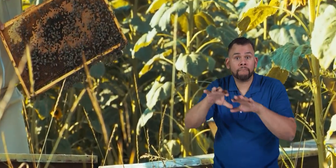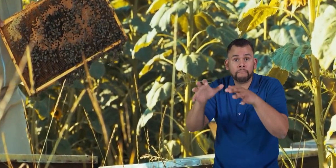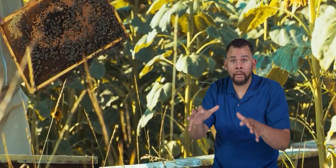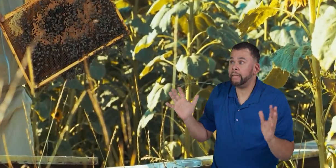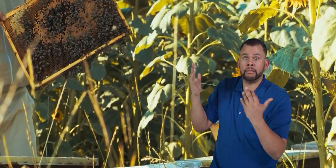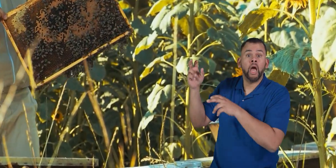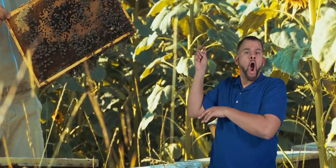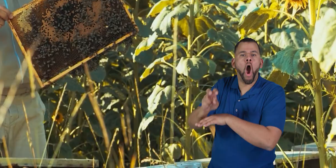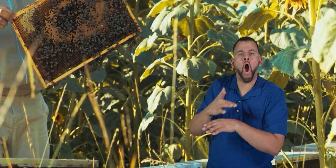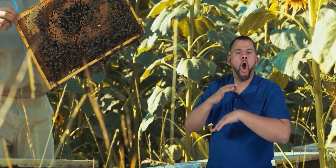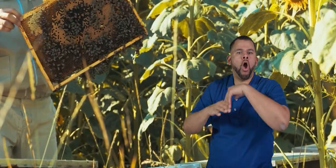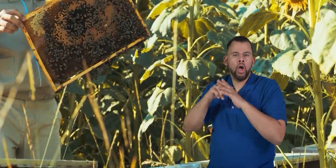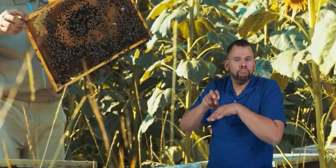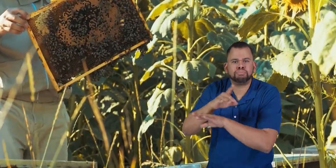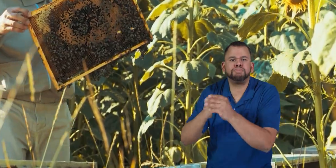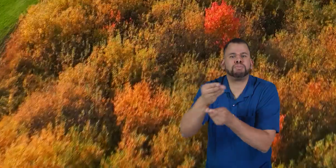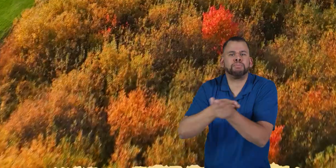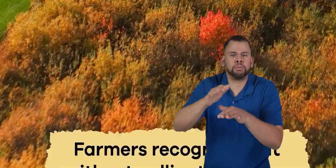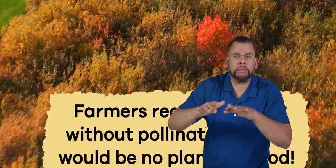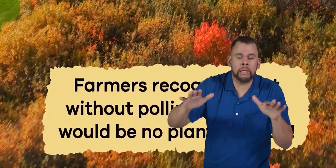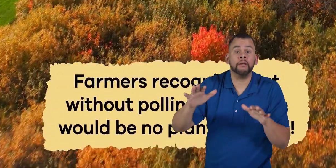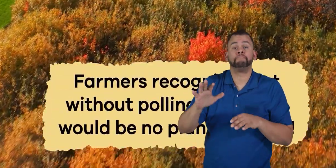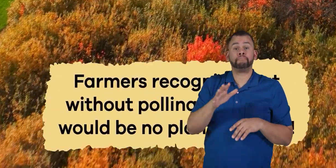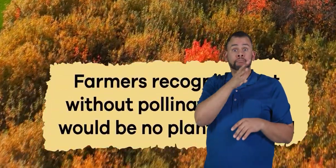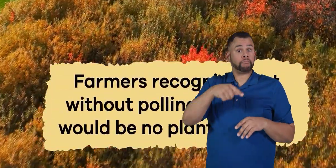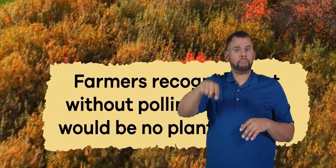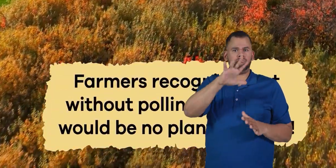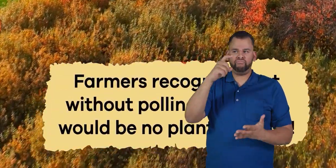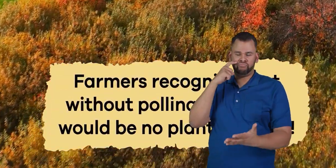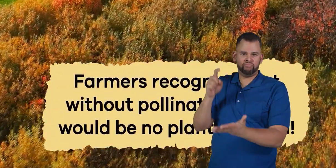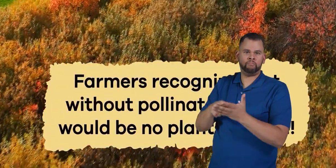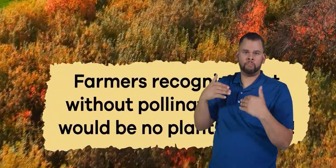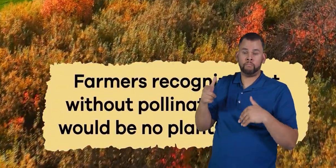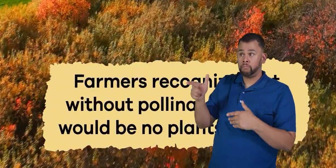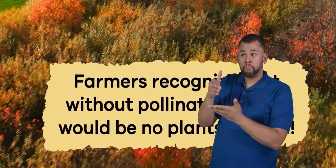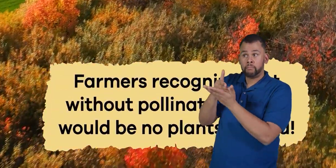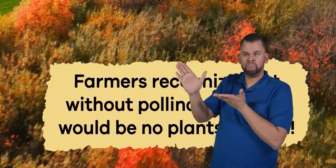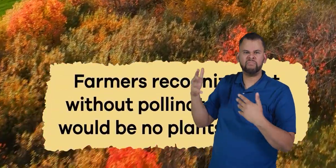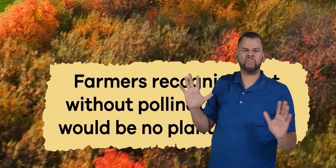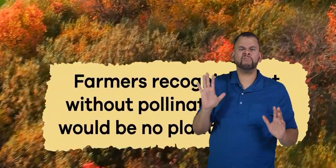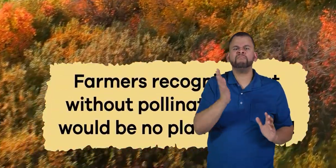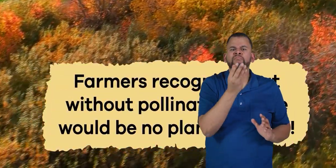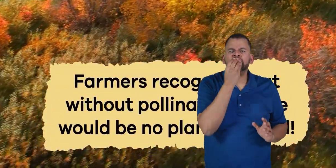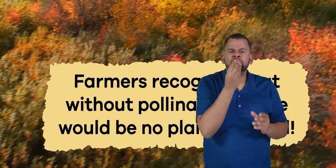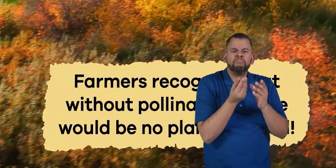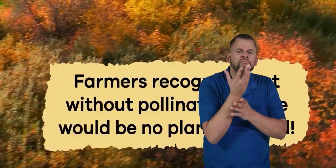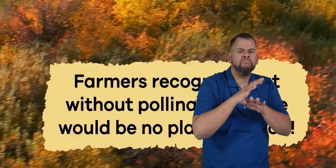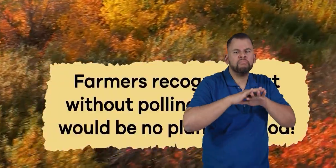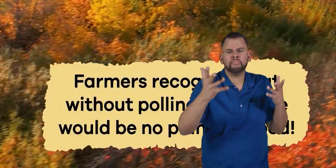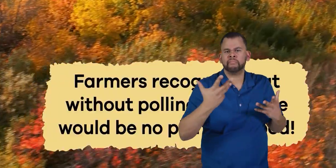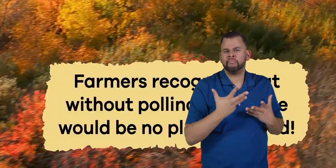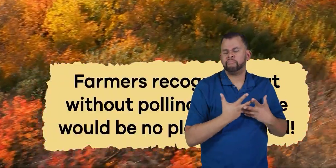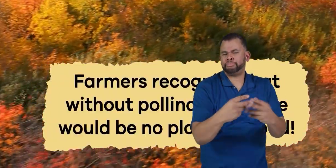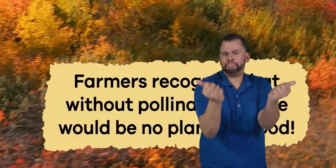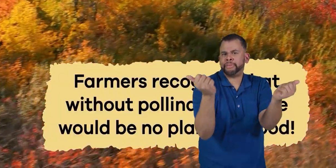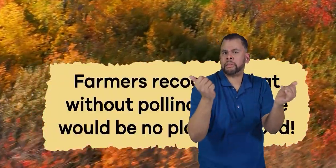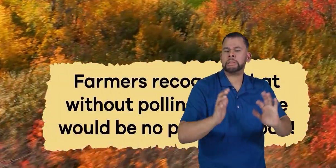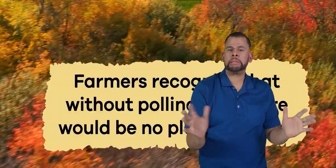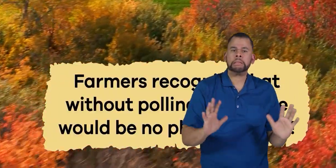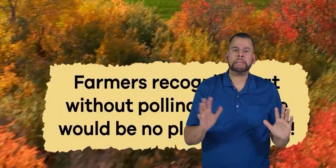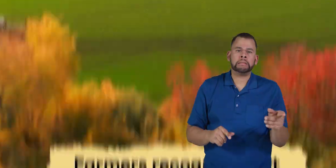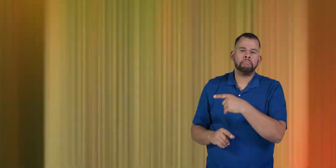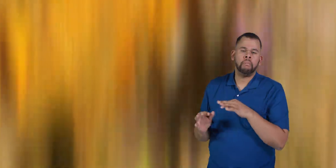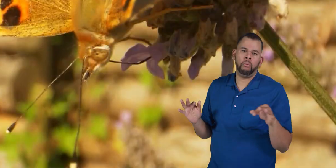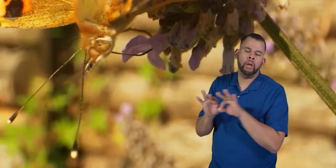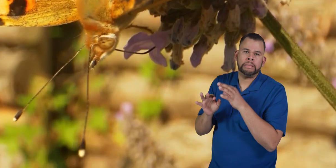crops to help pollinate the growing plants farmers recognize that without pollinators there would be no plants or food